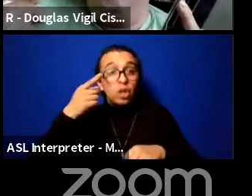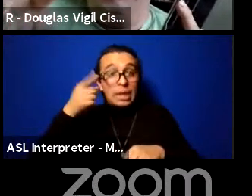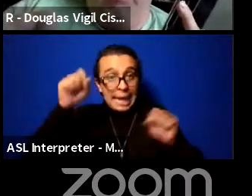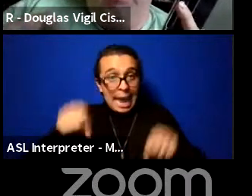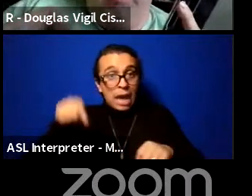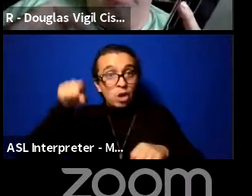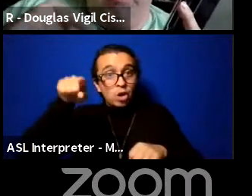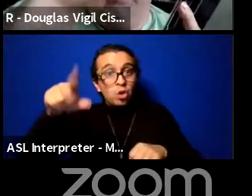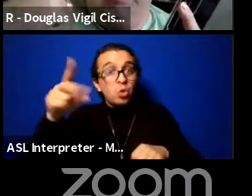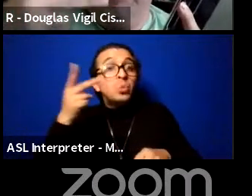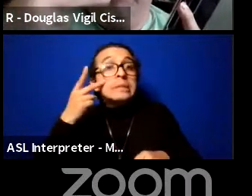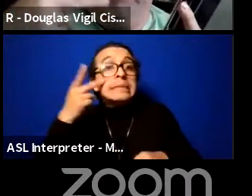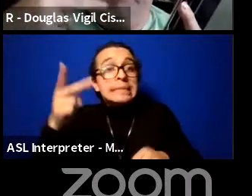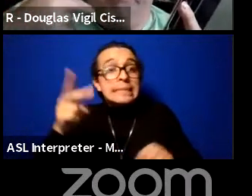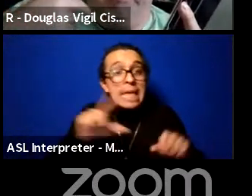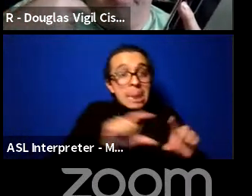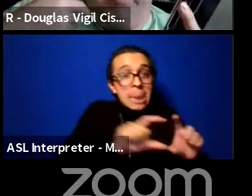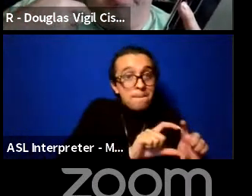okay.